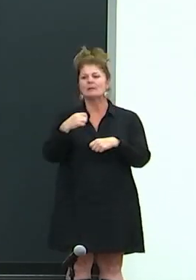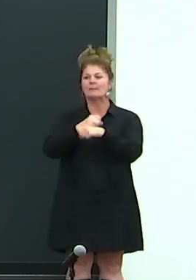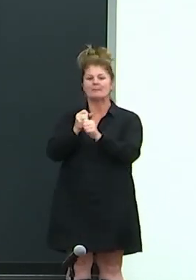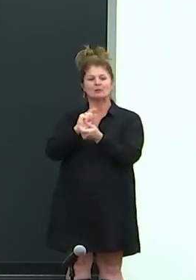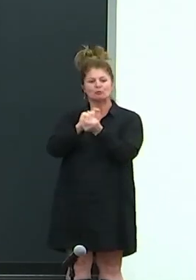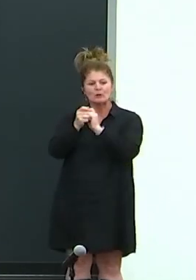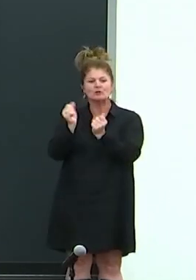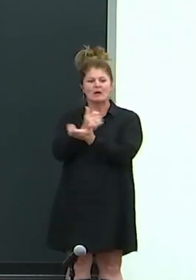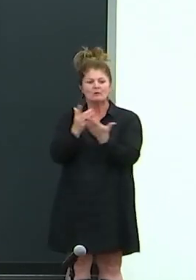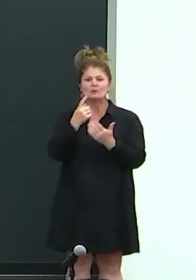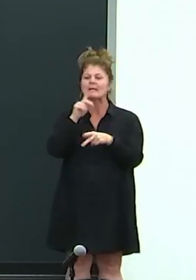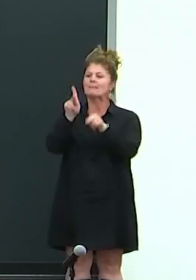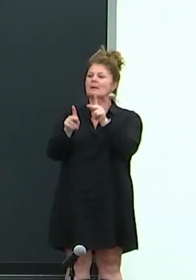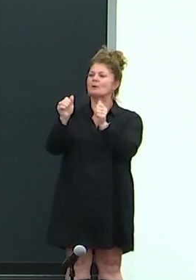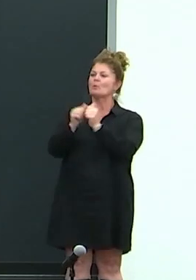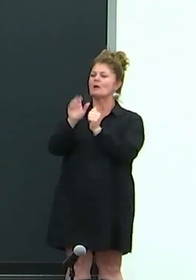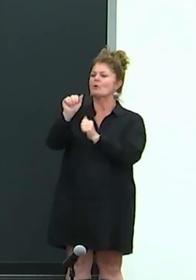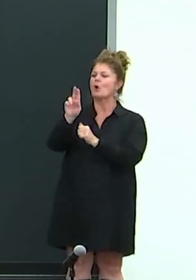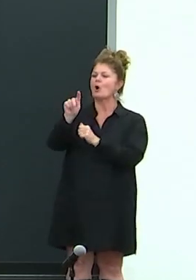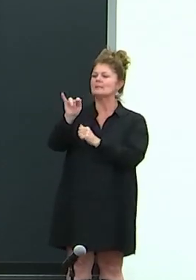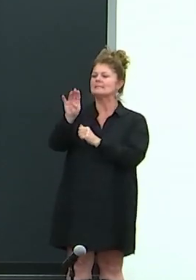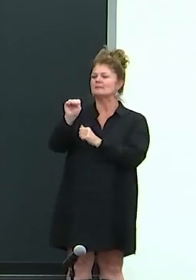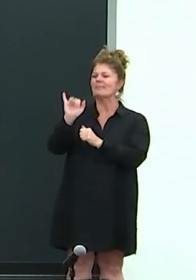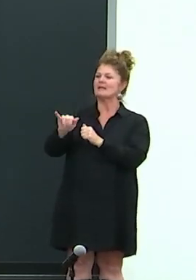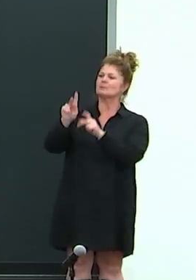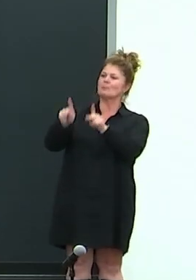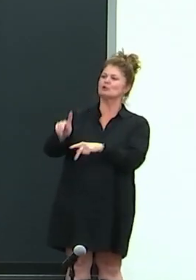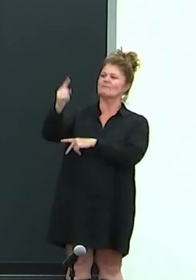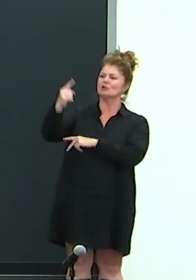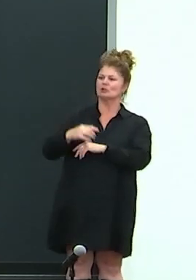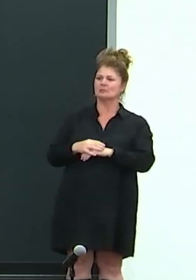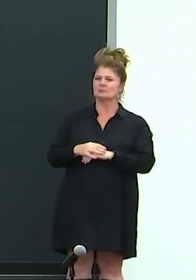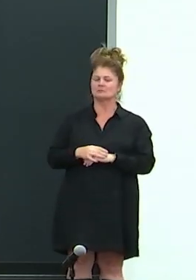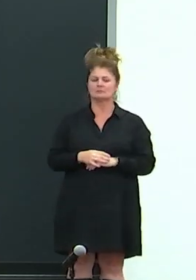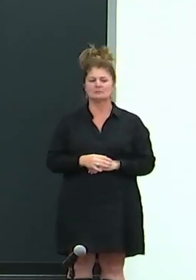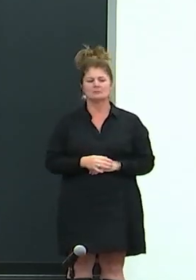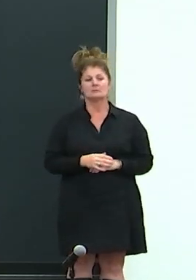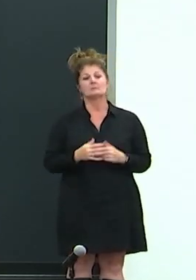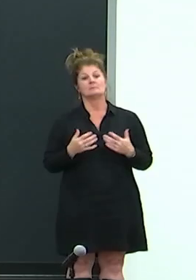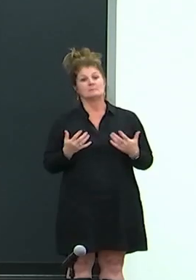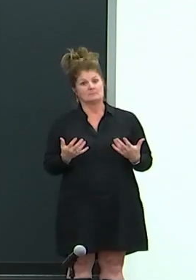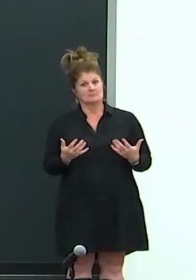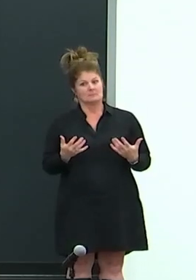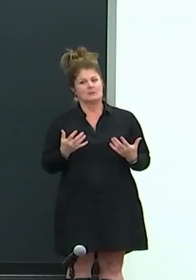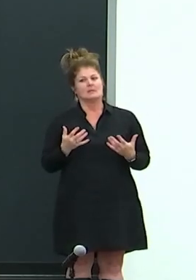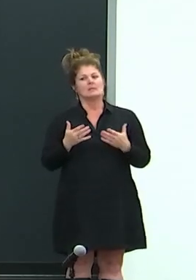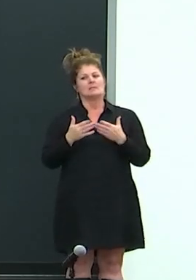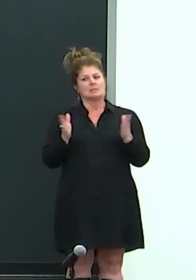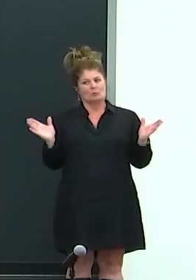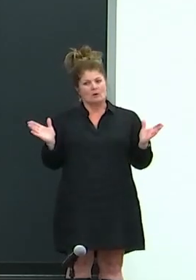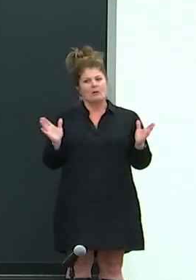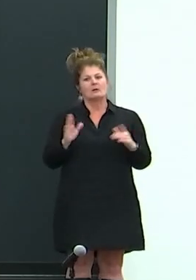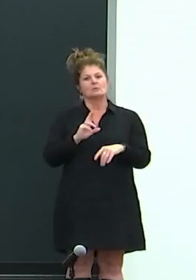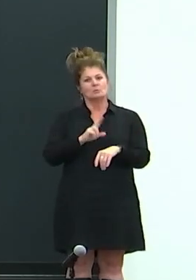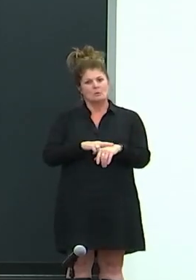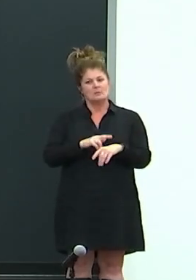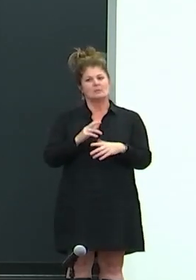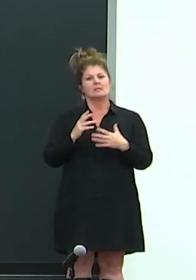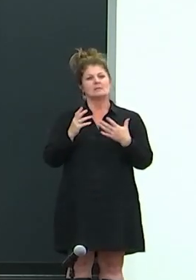with autism. That's called person first. And in general, normally